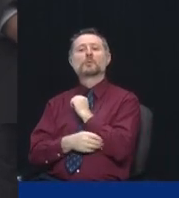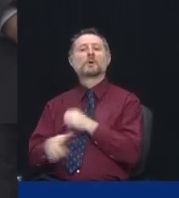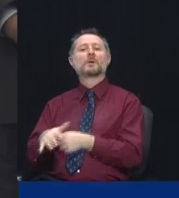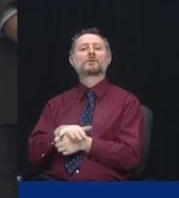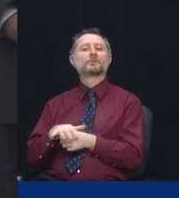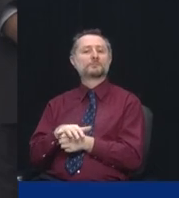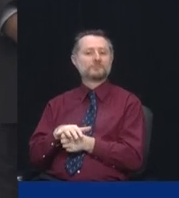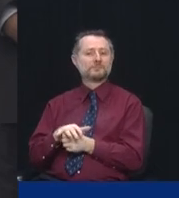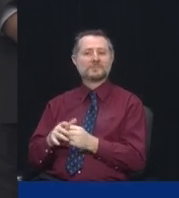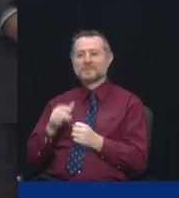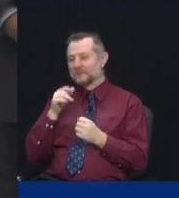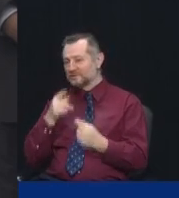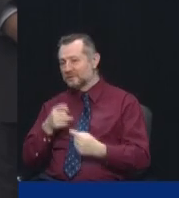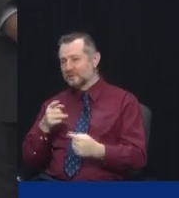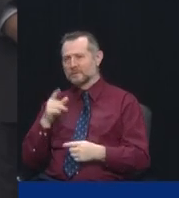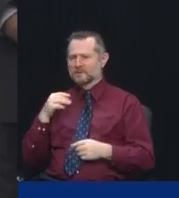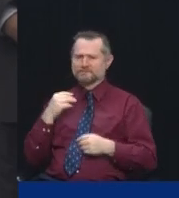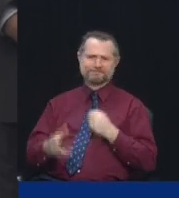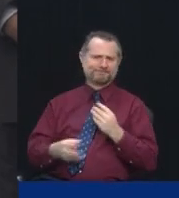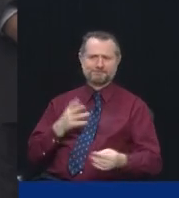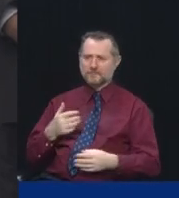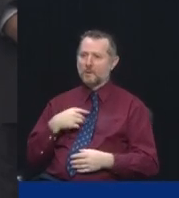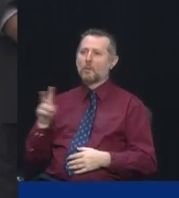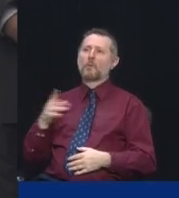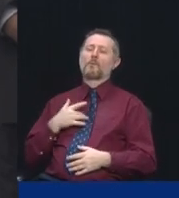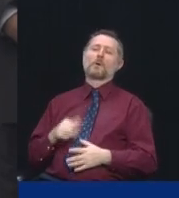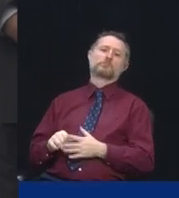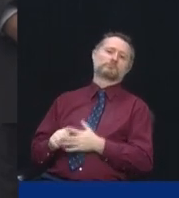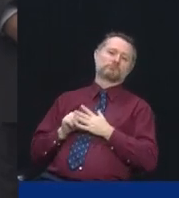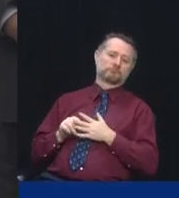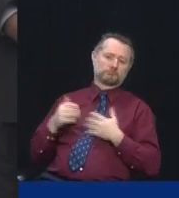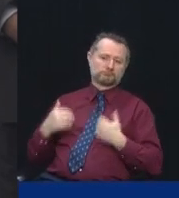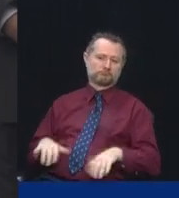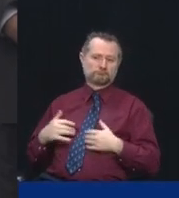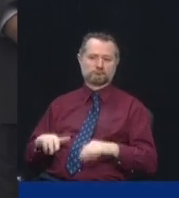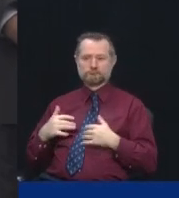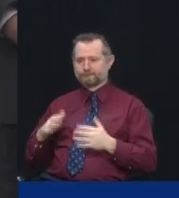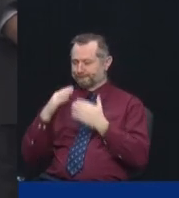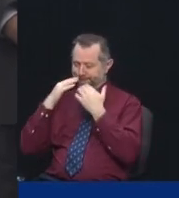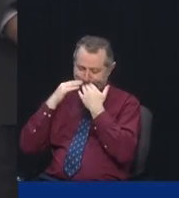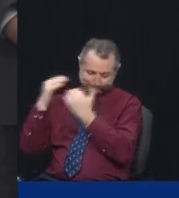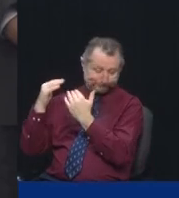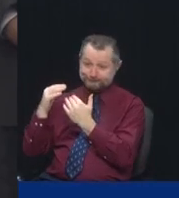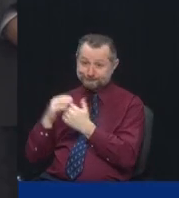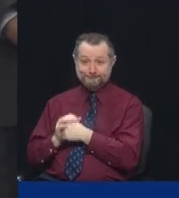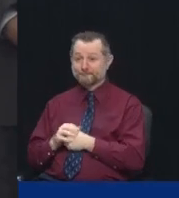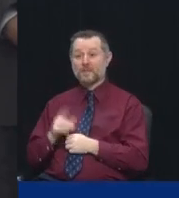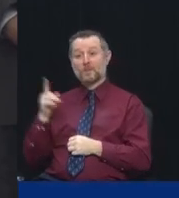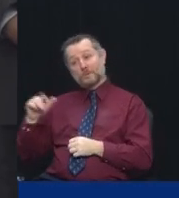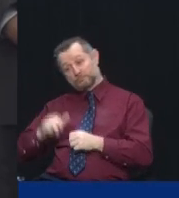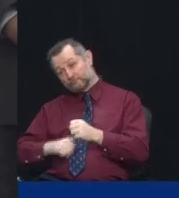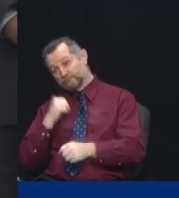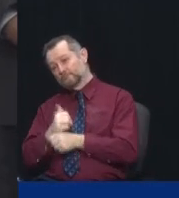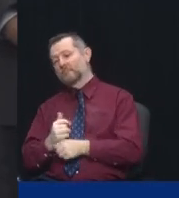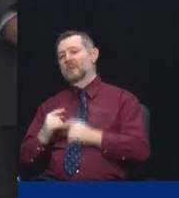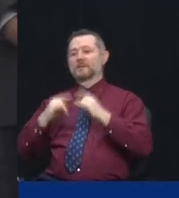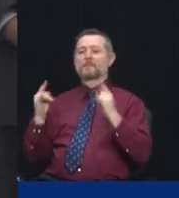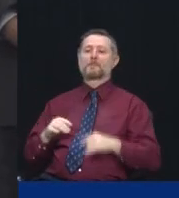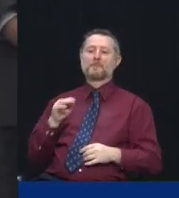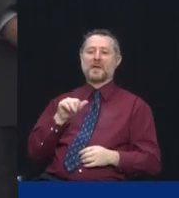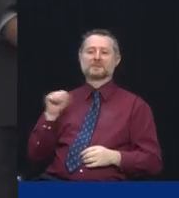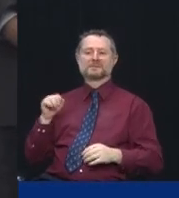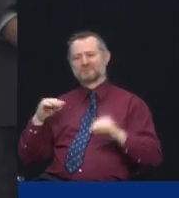been remarkable. We thank you. Standing up mass vaccination sites like the